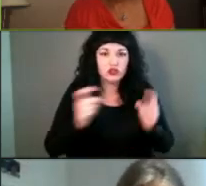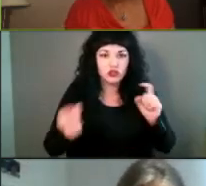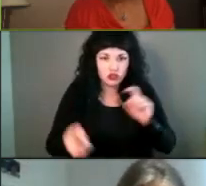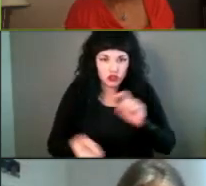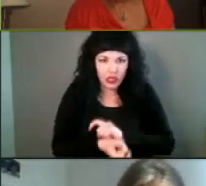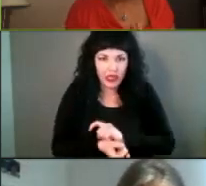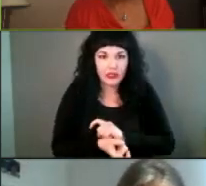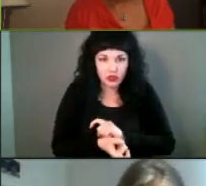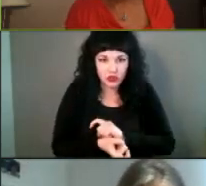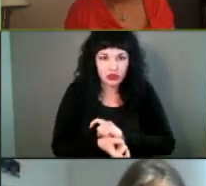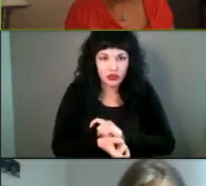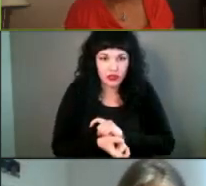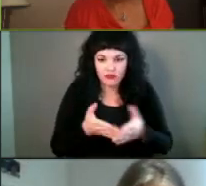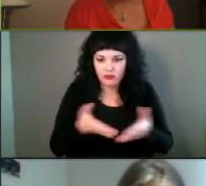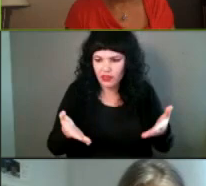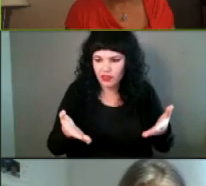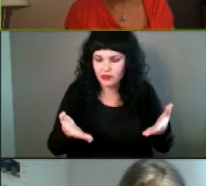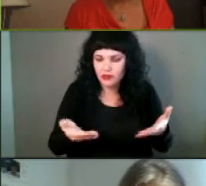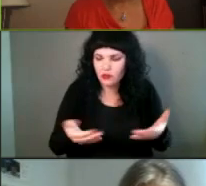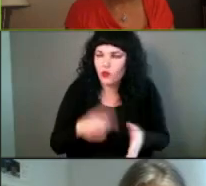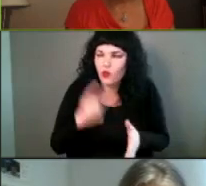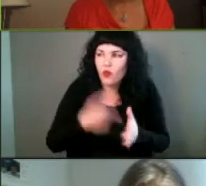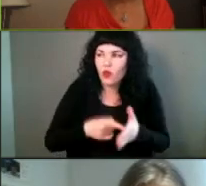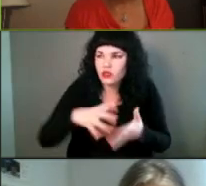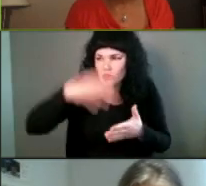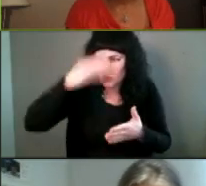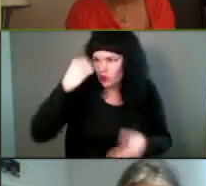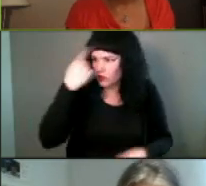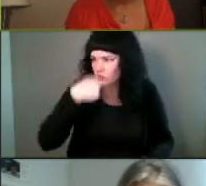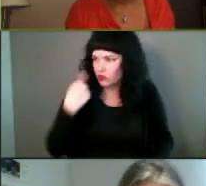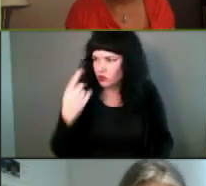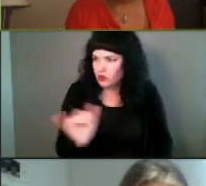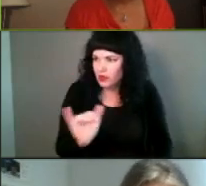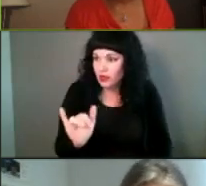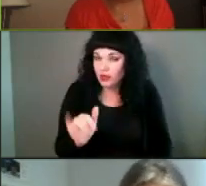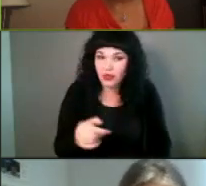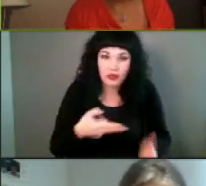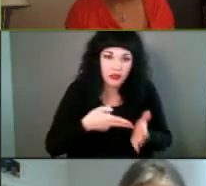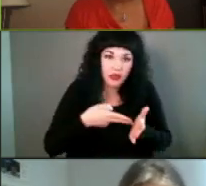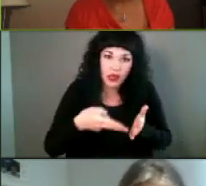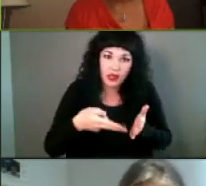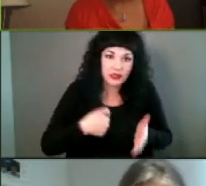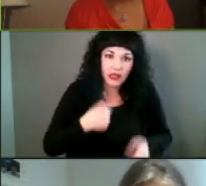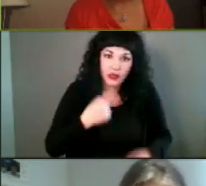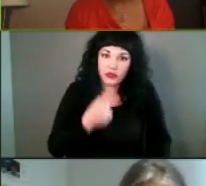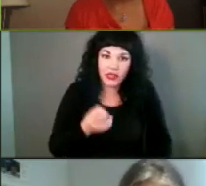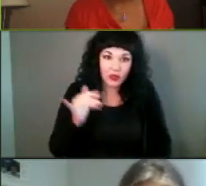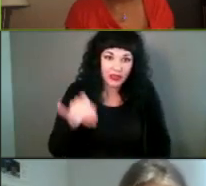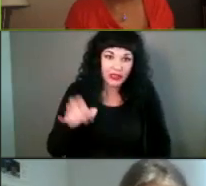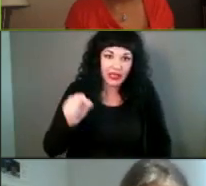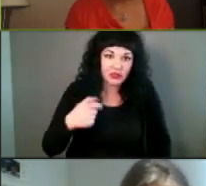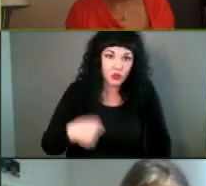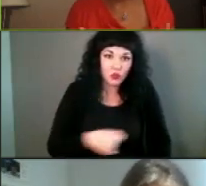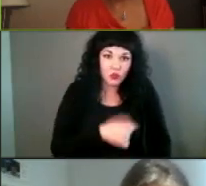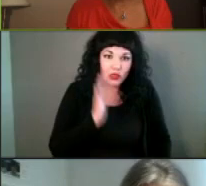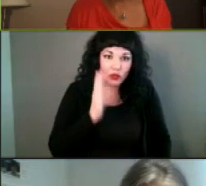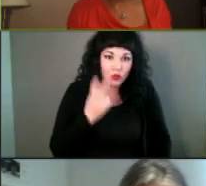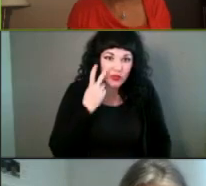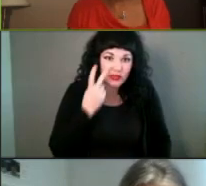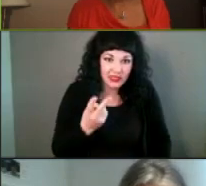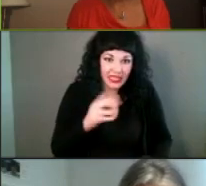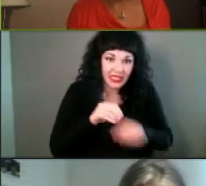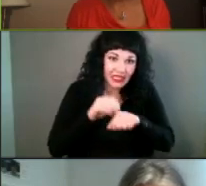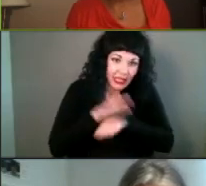question. I will tell you unequivocally, we will see impact with learning when we come back into the fall, but there's a